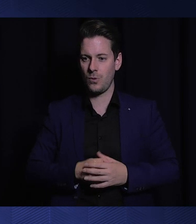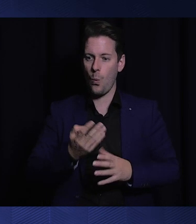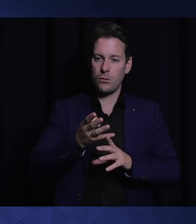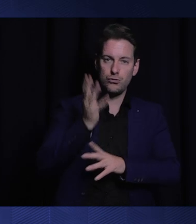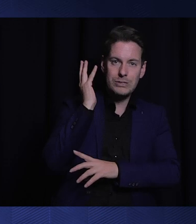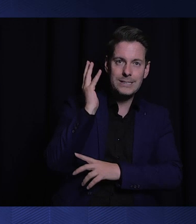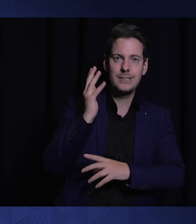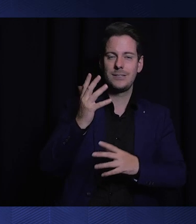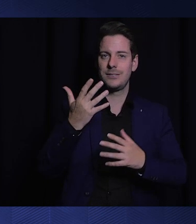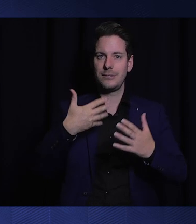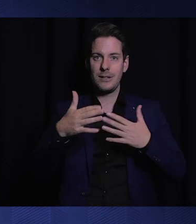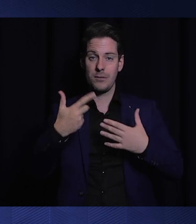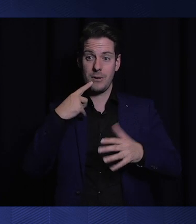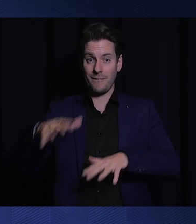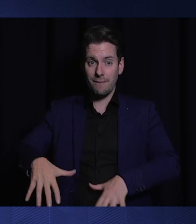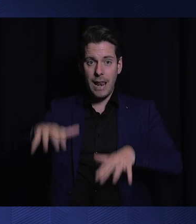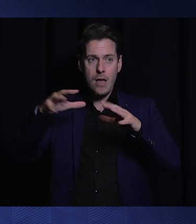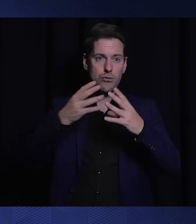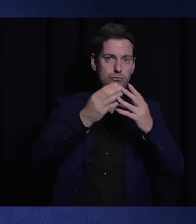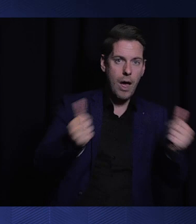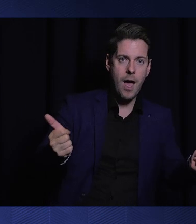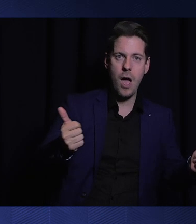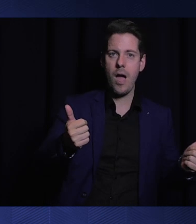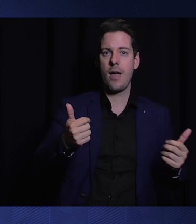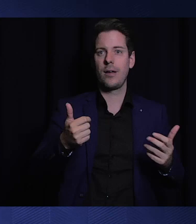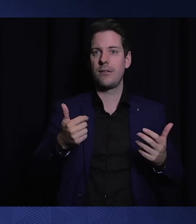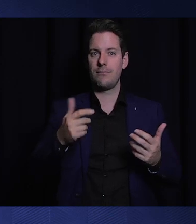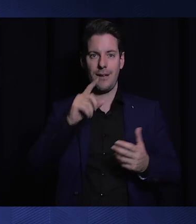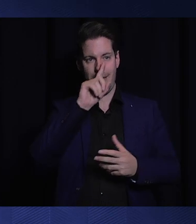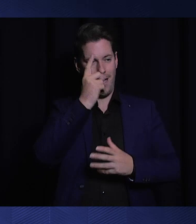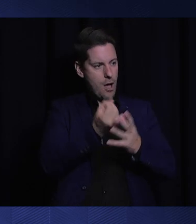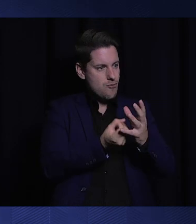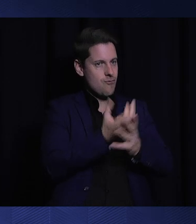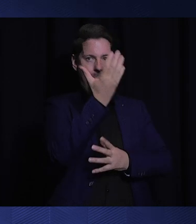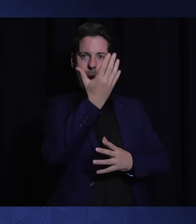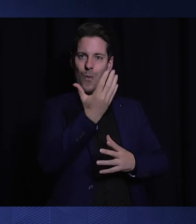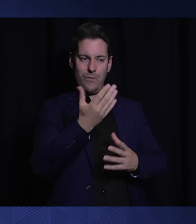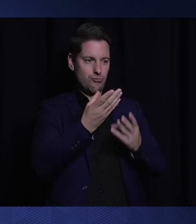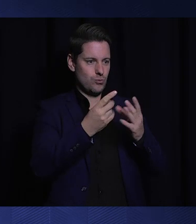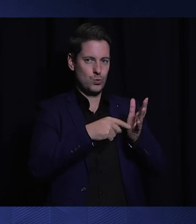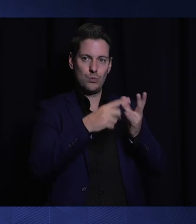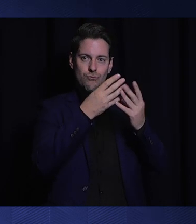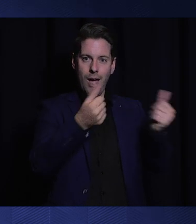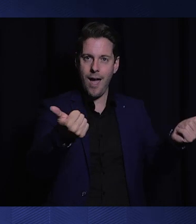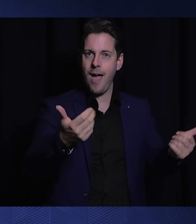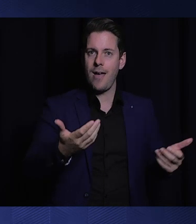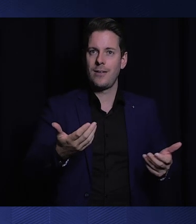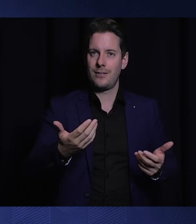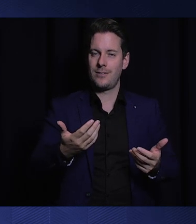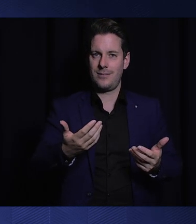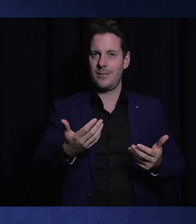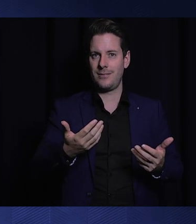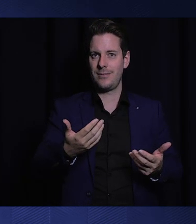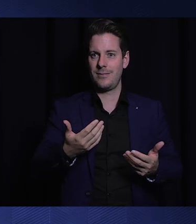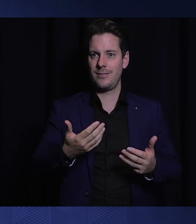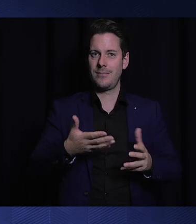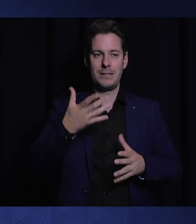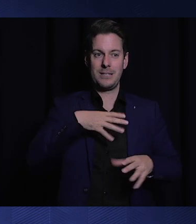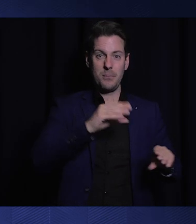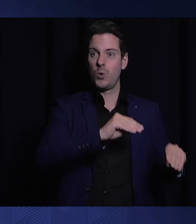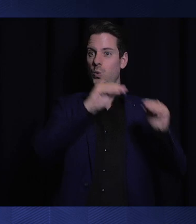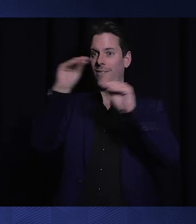settlement. When you have flood, when you have drought, when they cannot grow their agriculture anymore, that means they have to